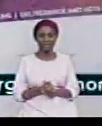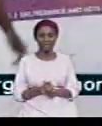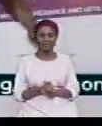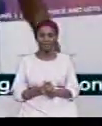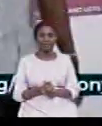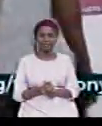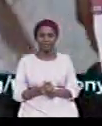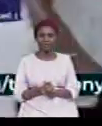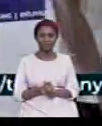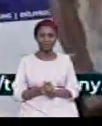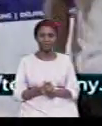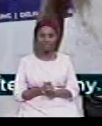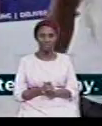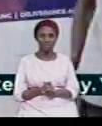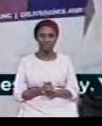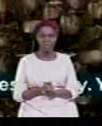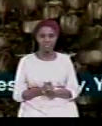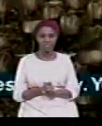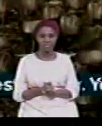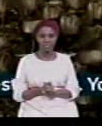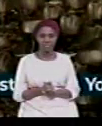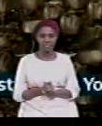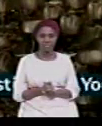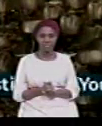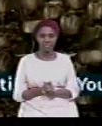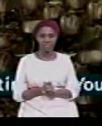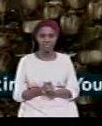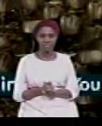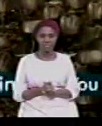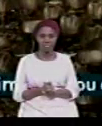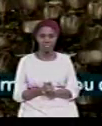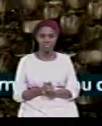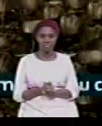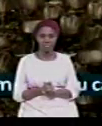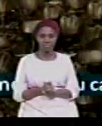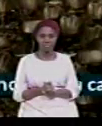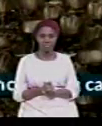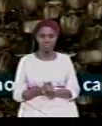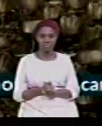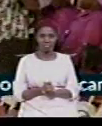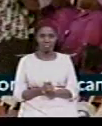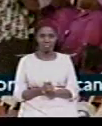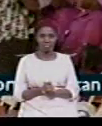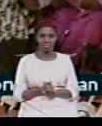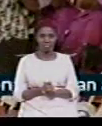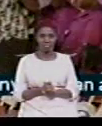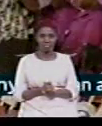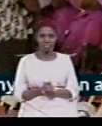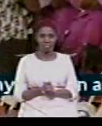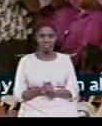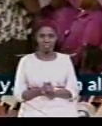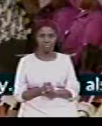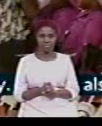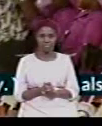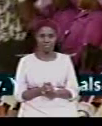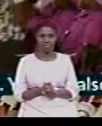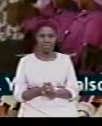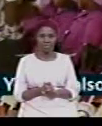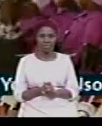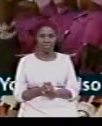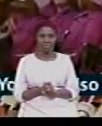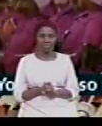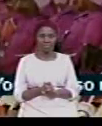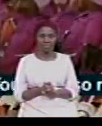Amen. Yenyano nyankopod nisa kanobesa afini no kopeja adiebi emani sisi mutiye. Na ayani